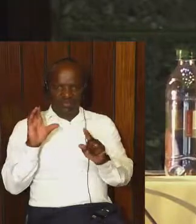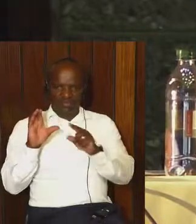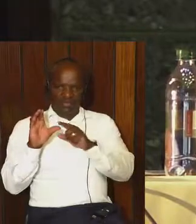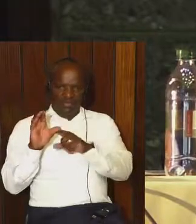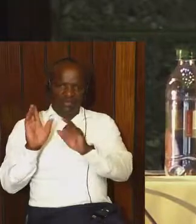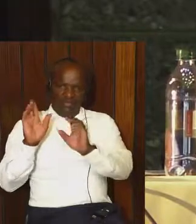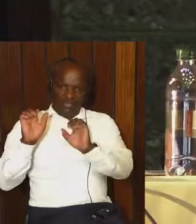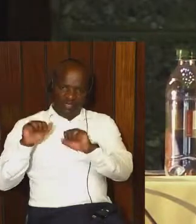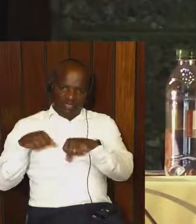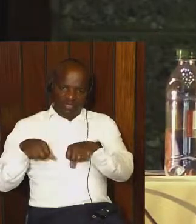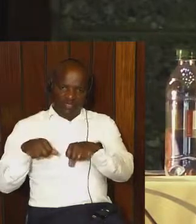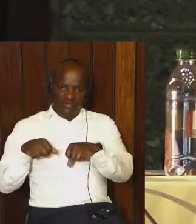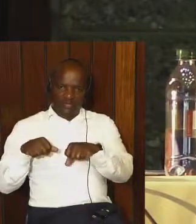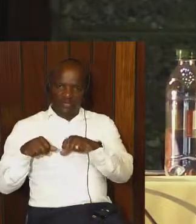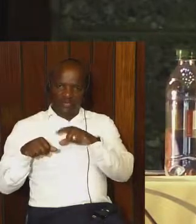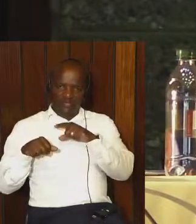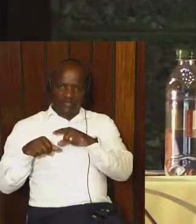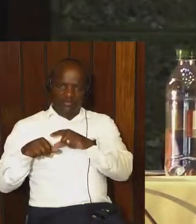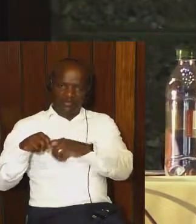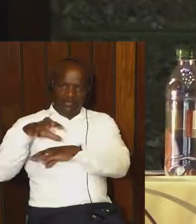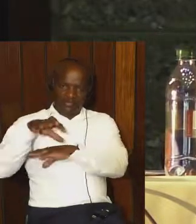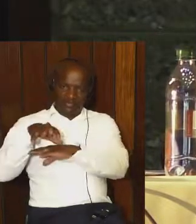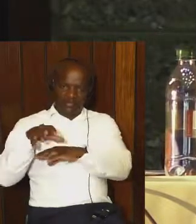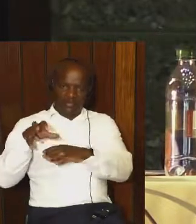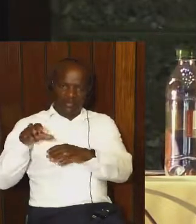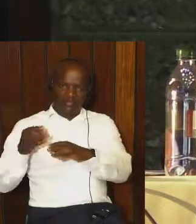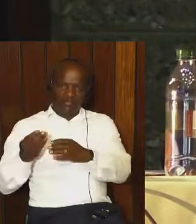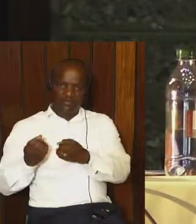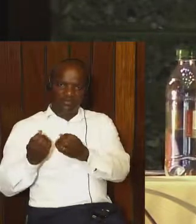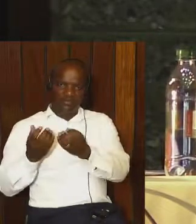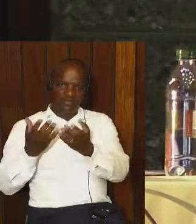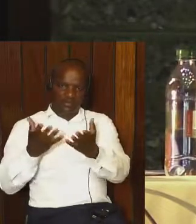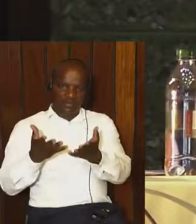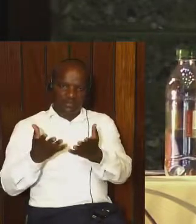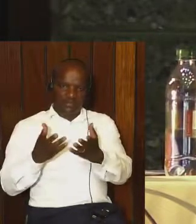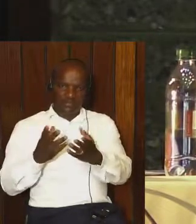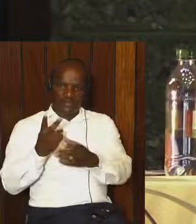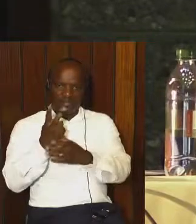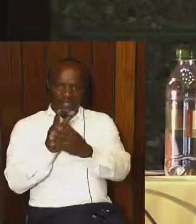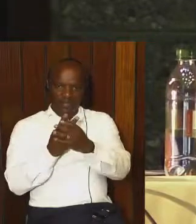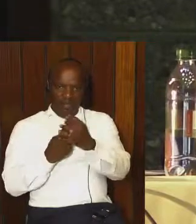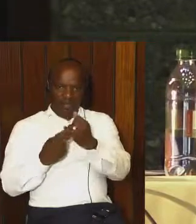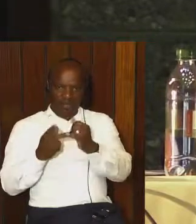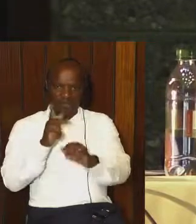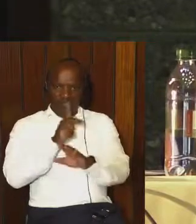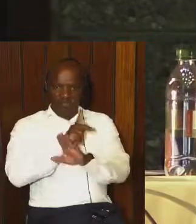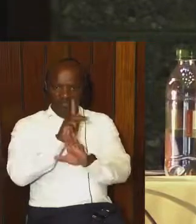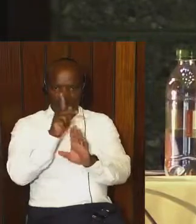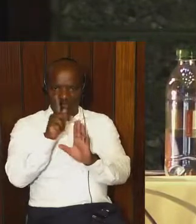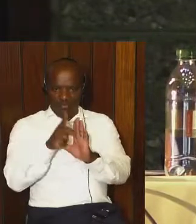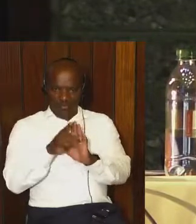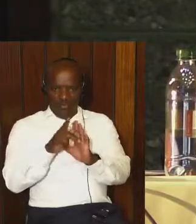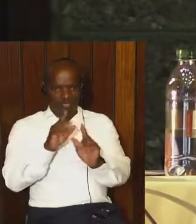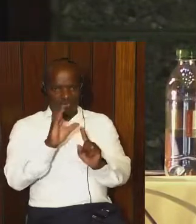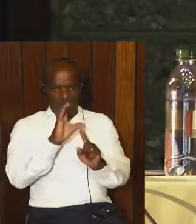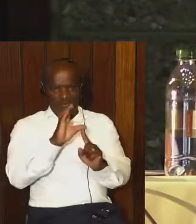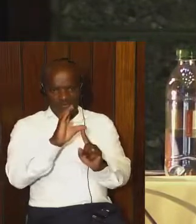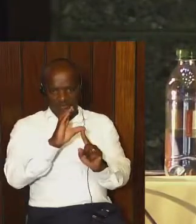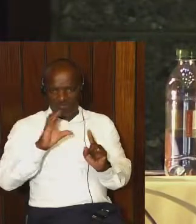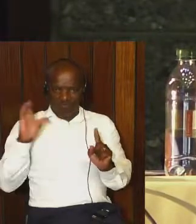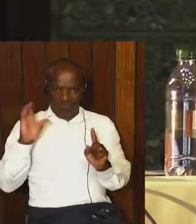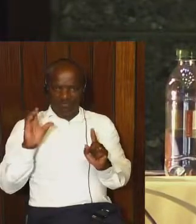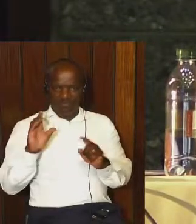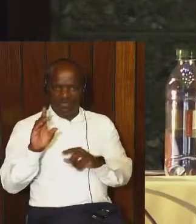that facility will be handed over to the department, including Vereeniging. So both projects is no longer in the hands of the